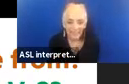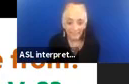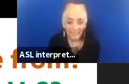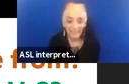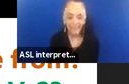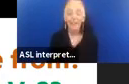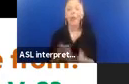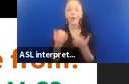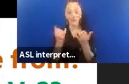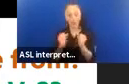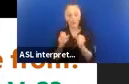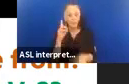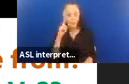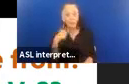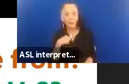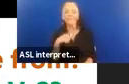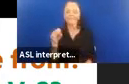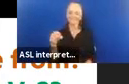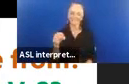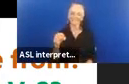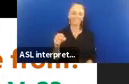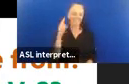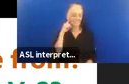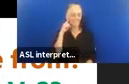Can people hear me now?